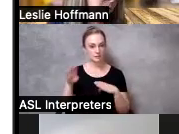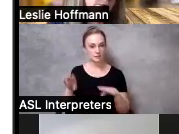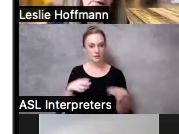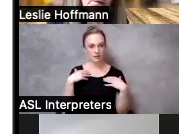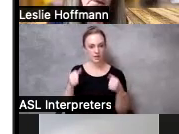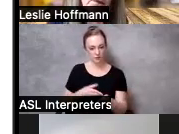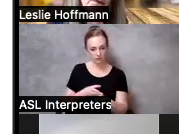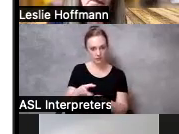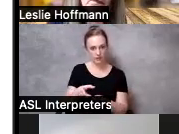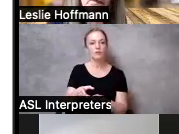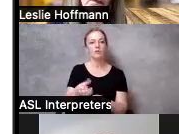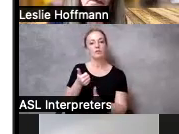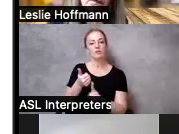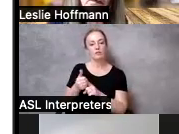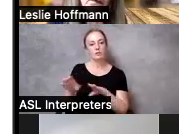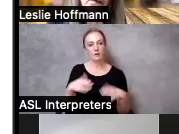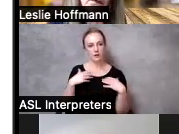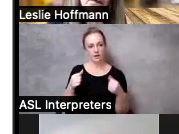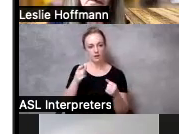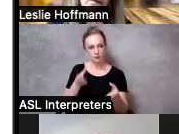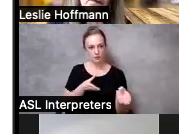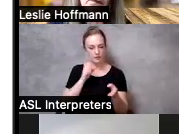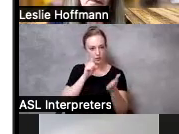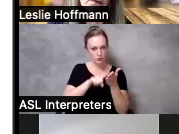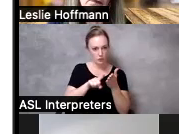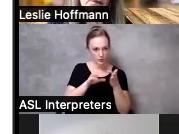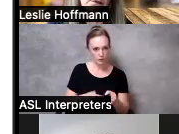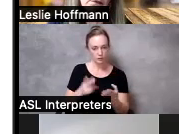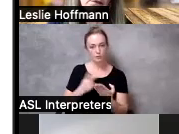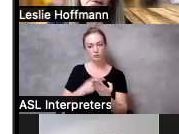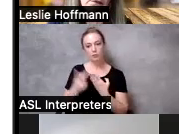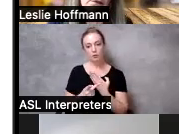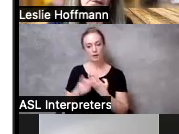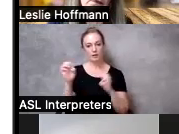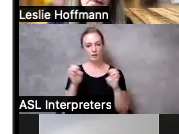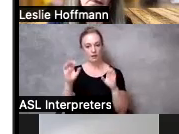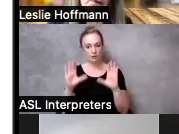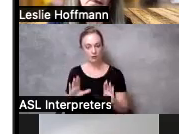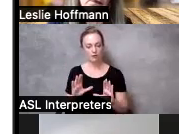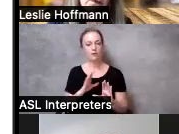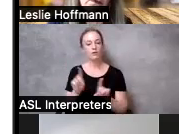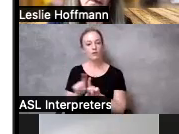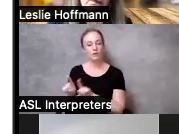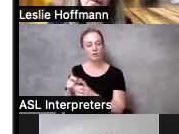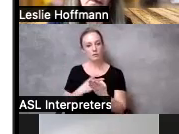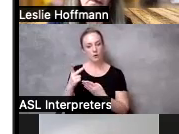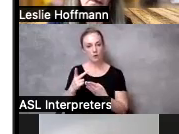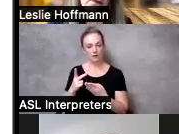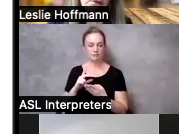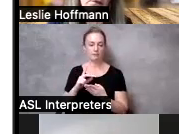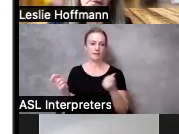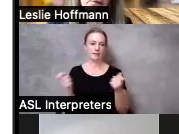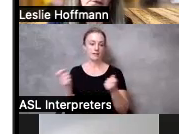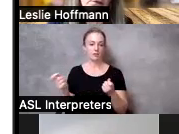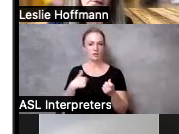services field as a behavioral health services researcher, program evaluator, and program administrator, and has direct care experience